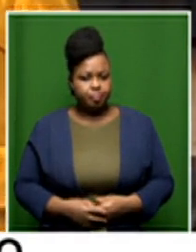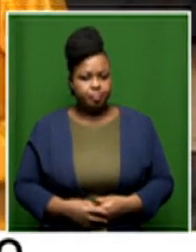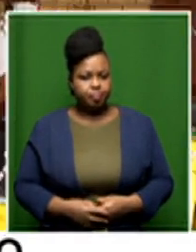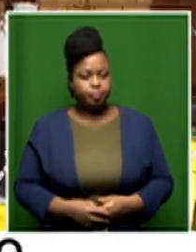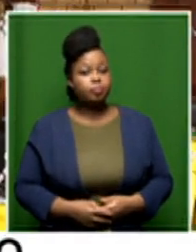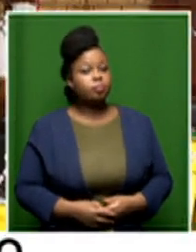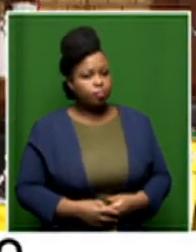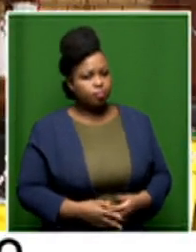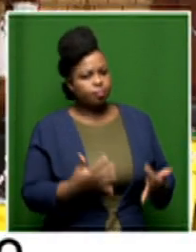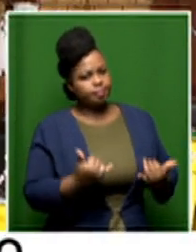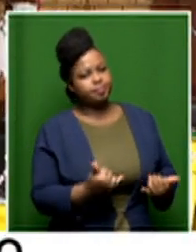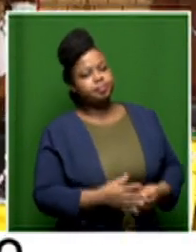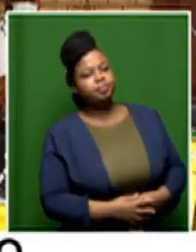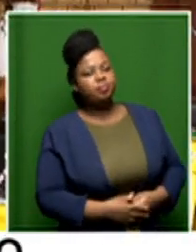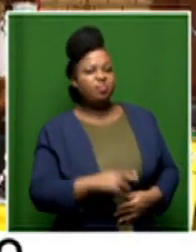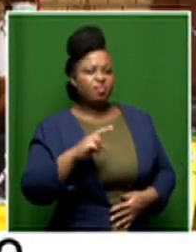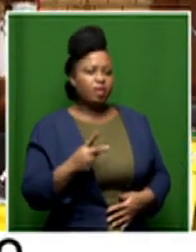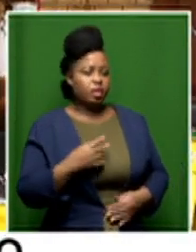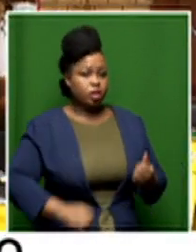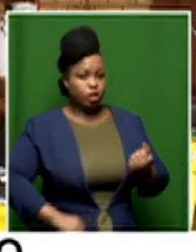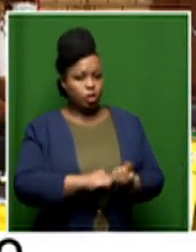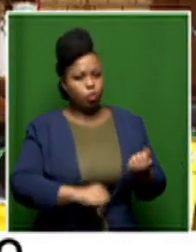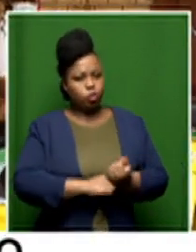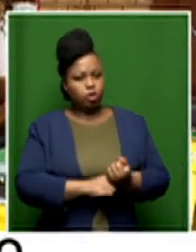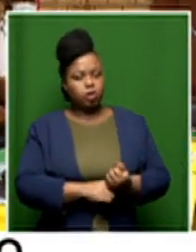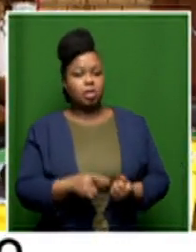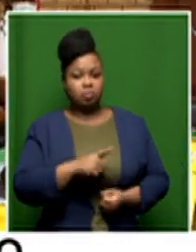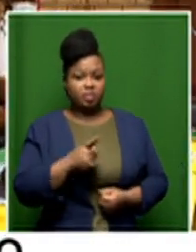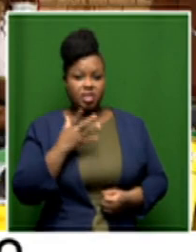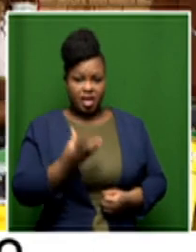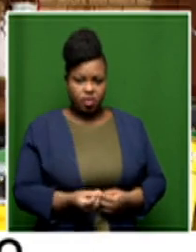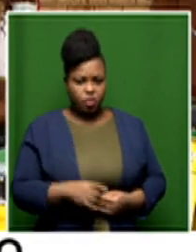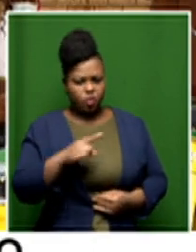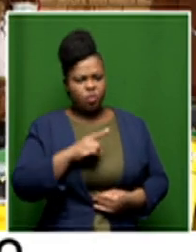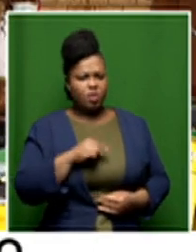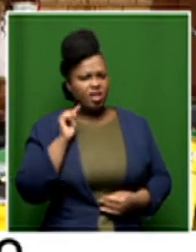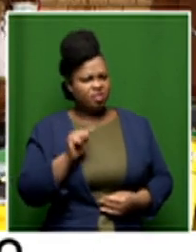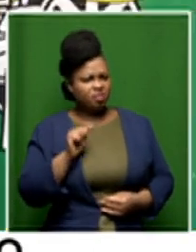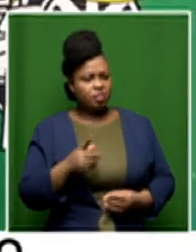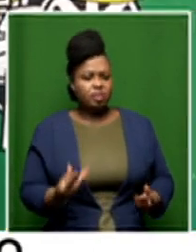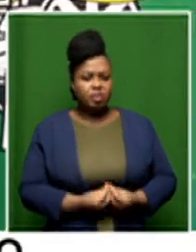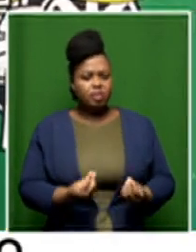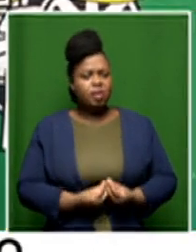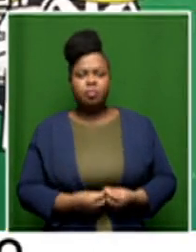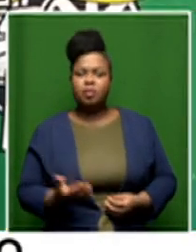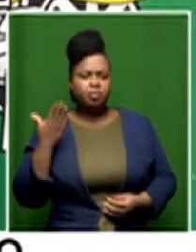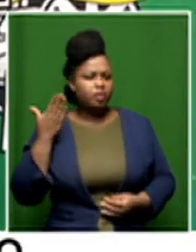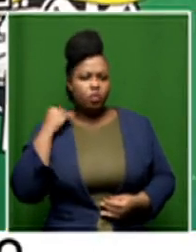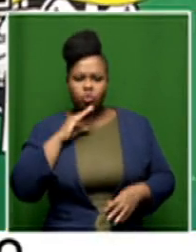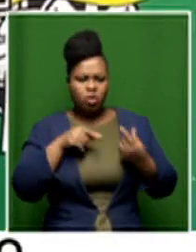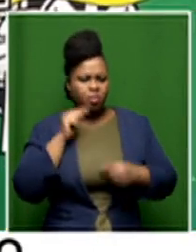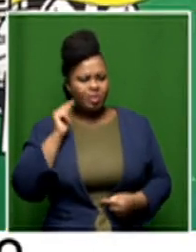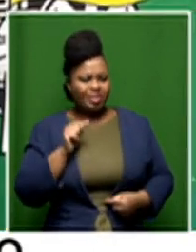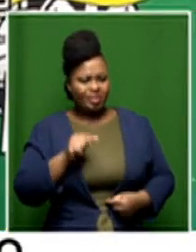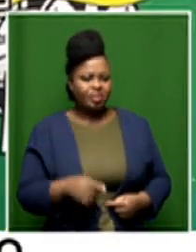level. Let's talk to the support that he has, because, you know, this has been something that's been spoken to.